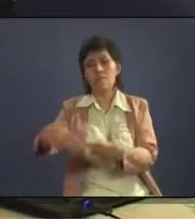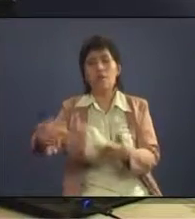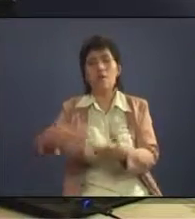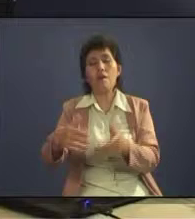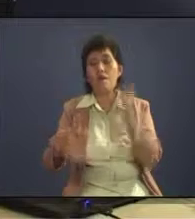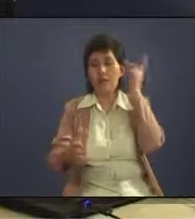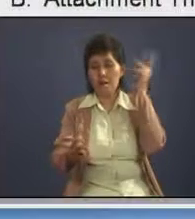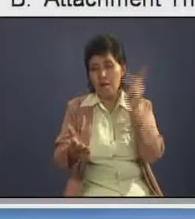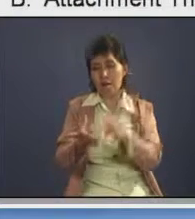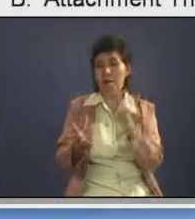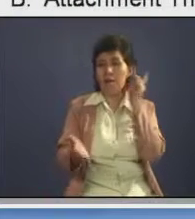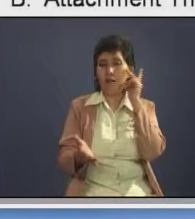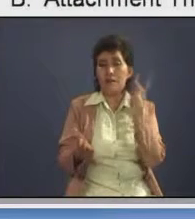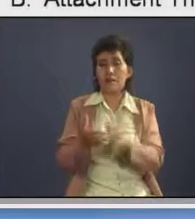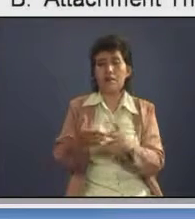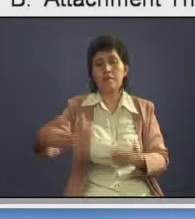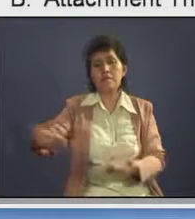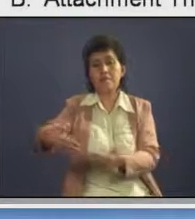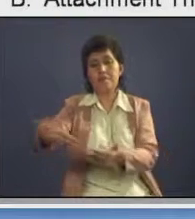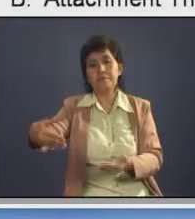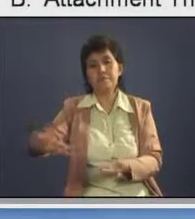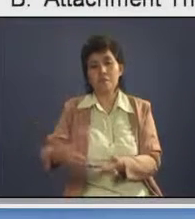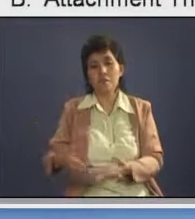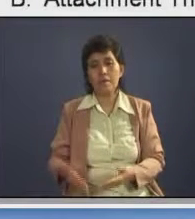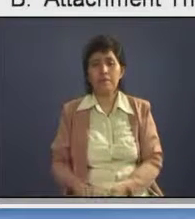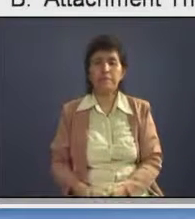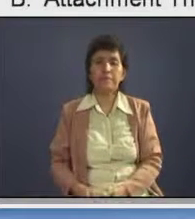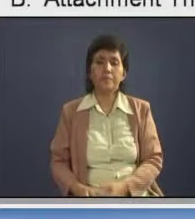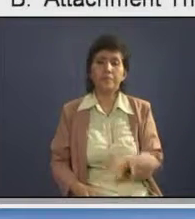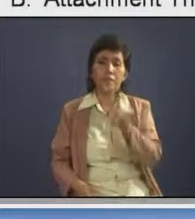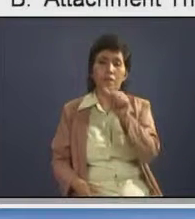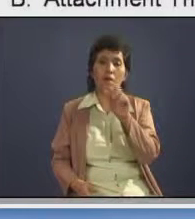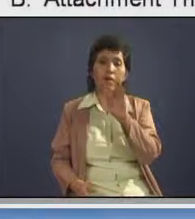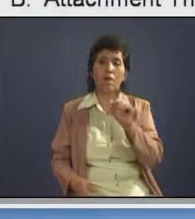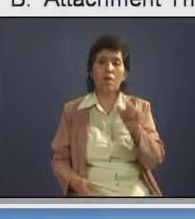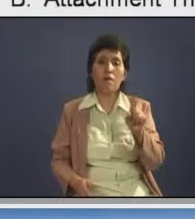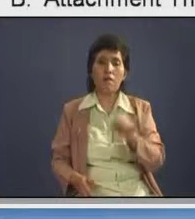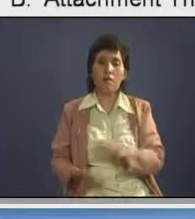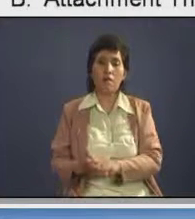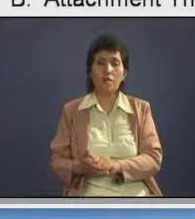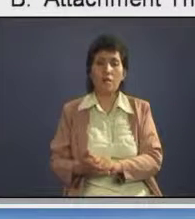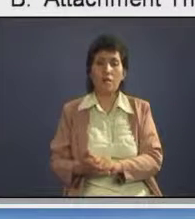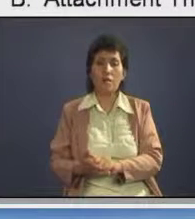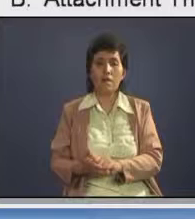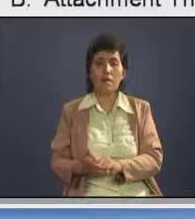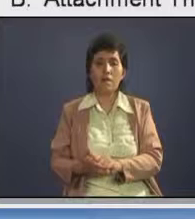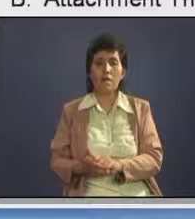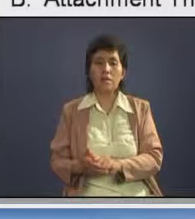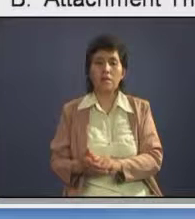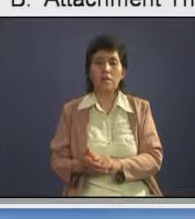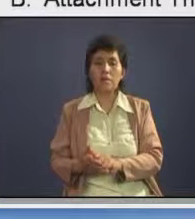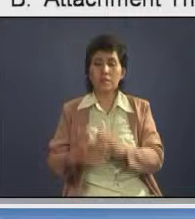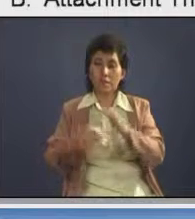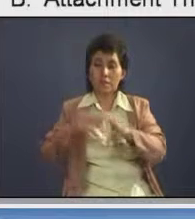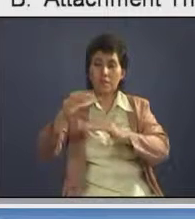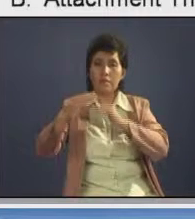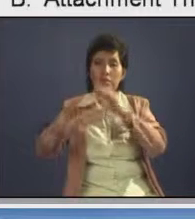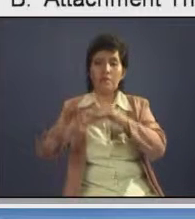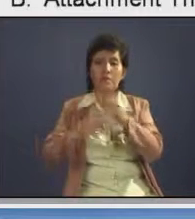okay? Theories of affiliation. The stress shared theory was developed